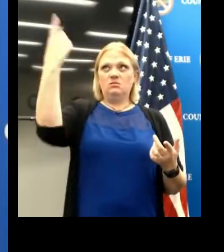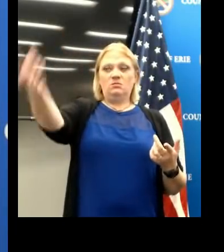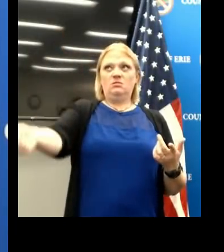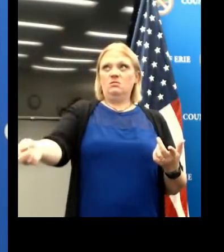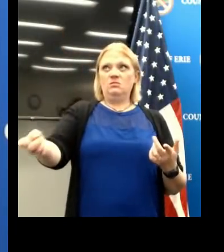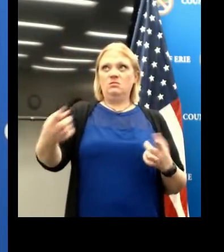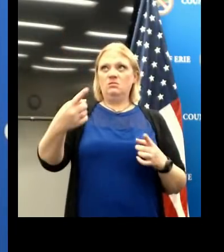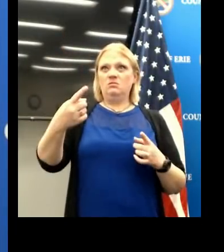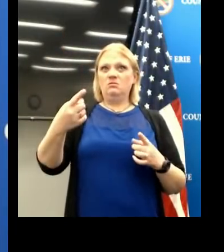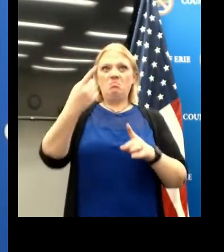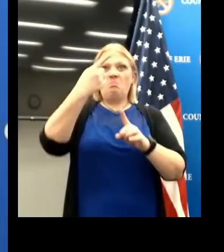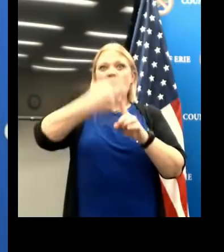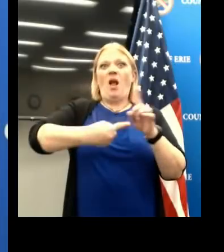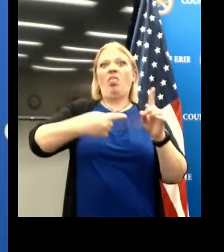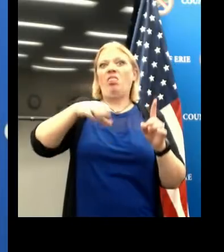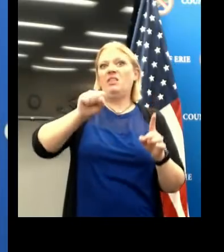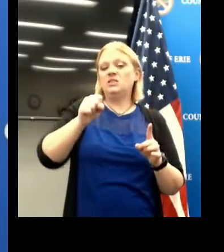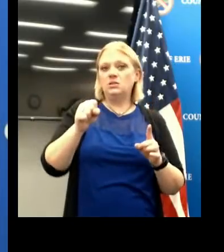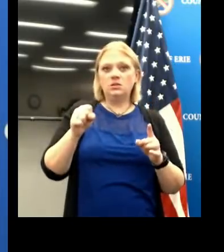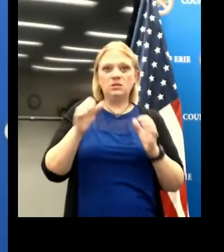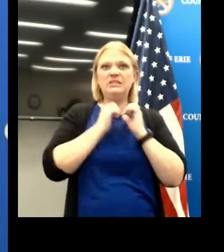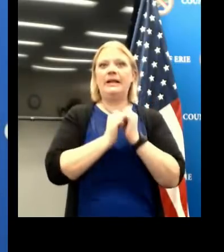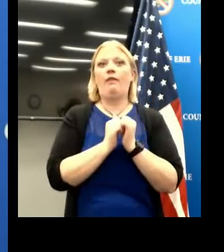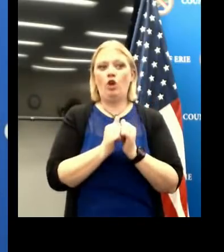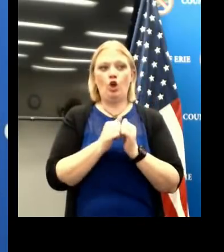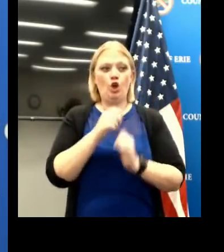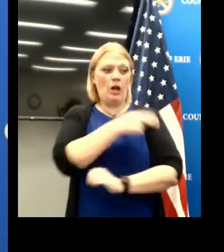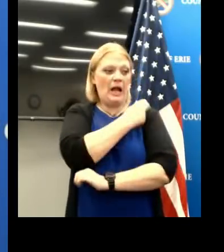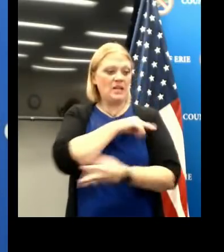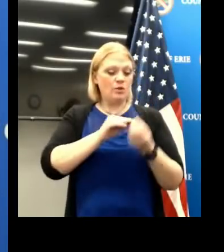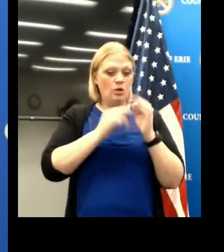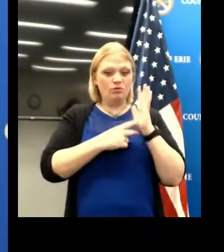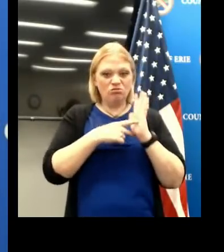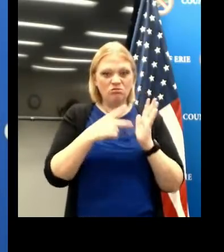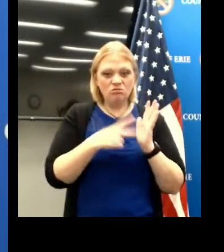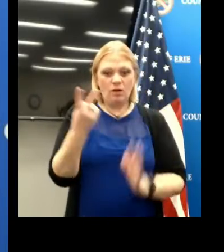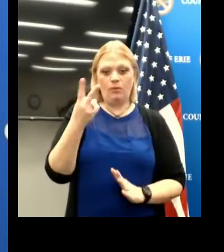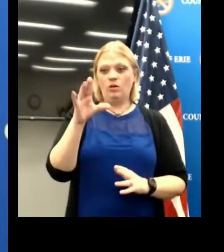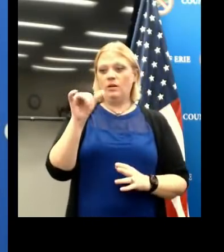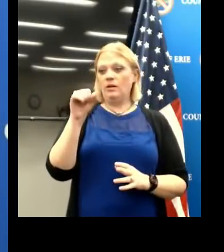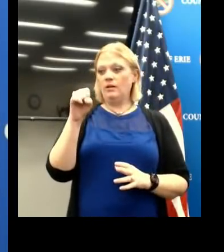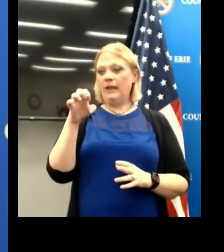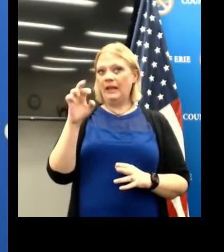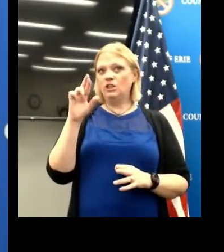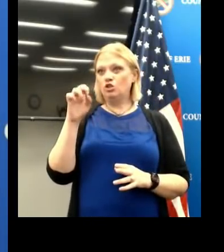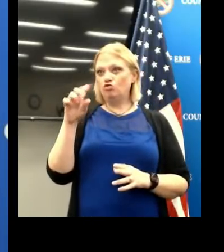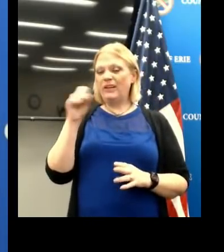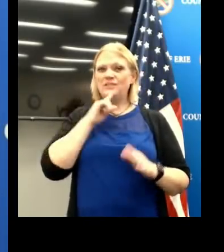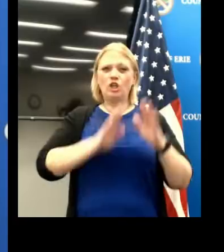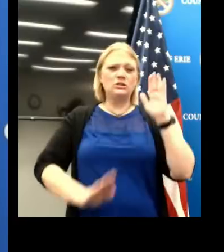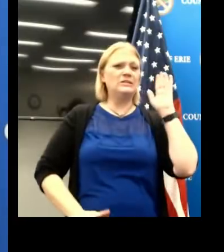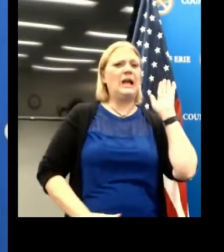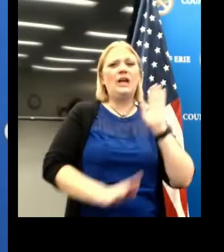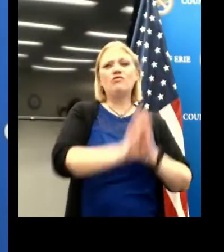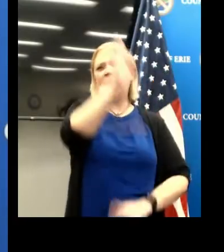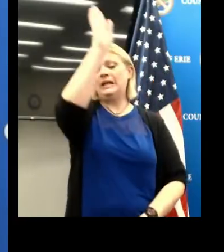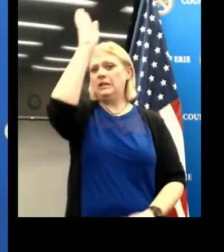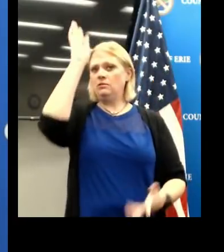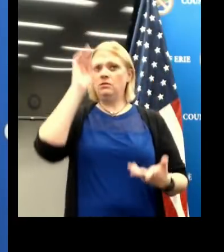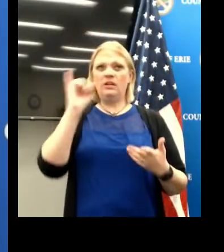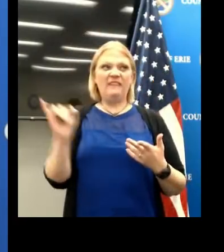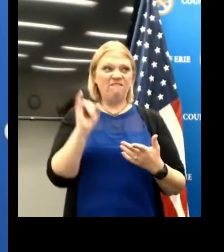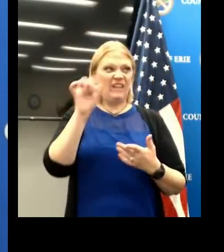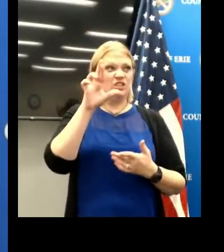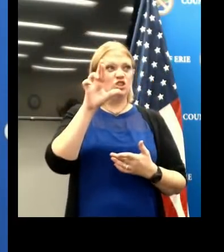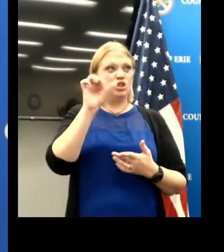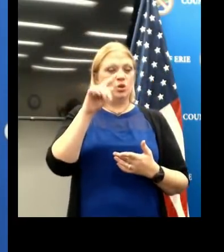months combined. Hospitalization numbers have doubled. Case rates are skyrocketing, and the infection rate